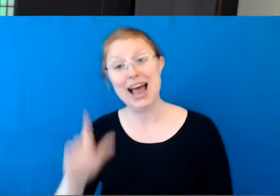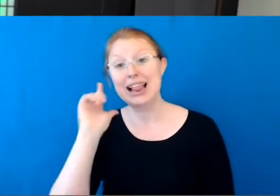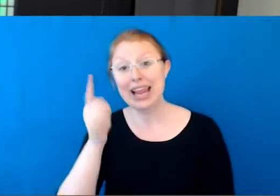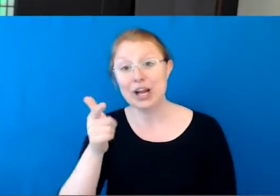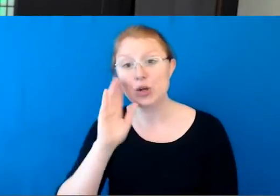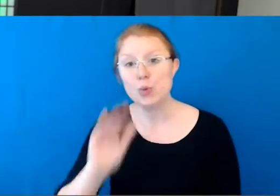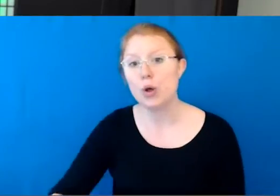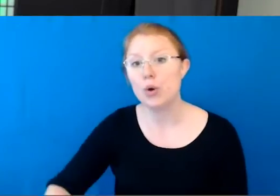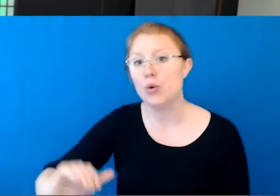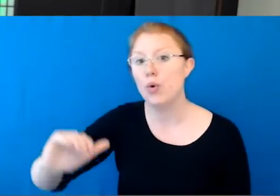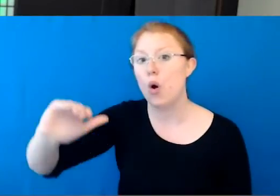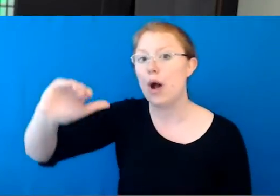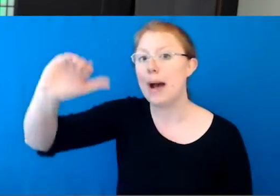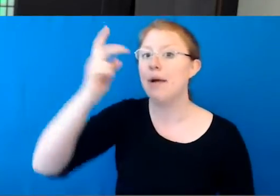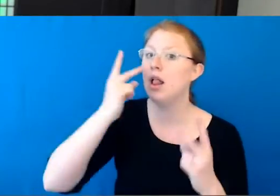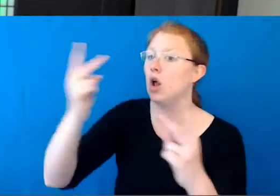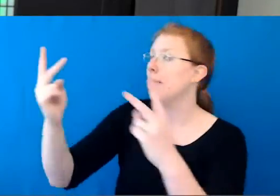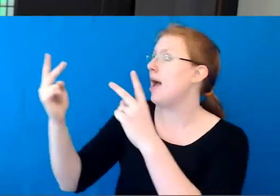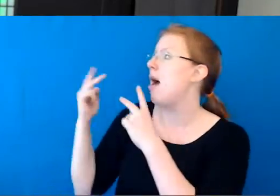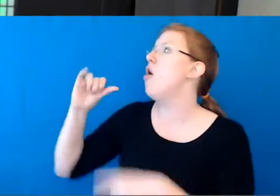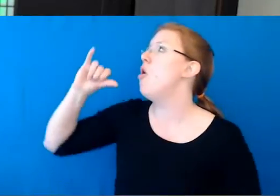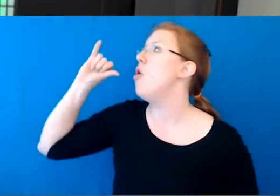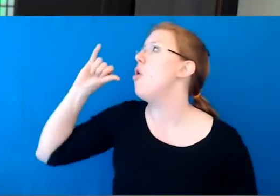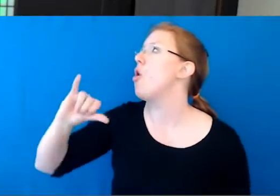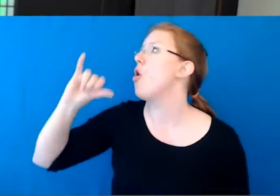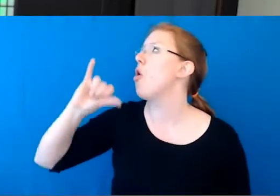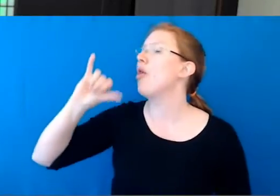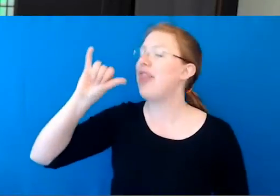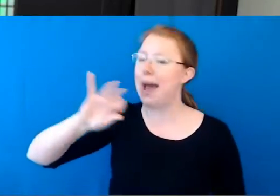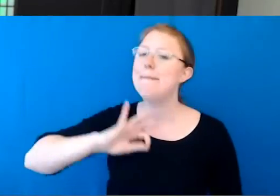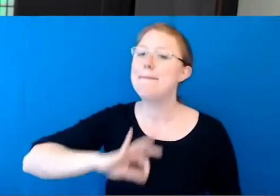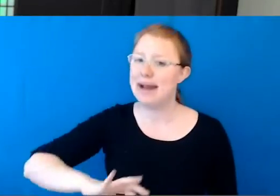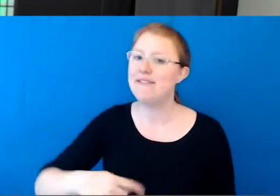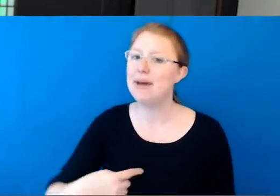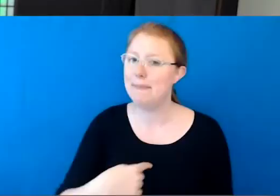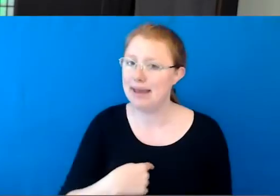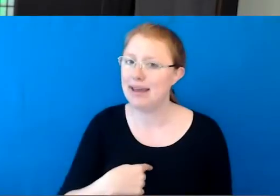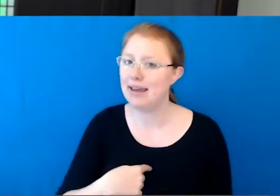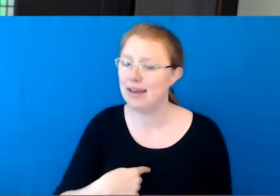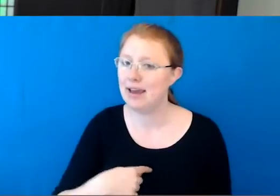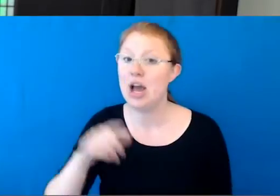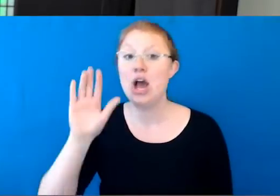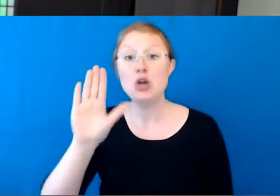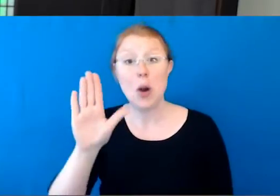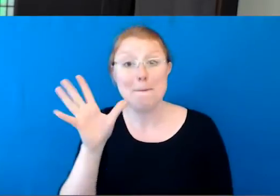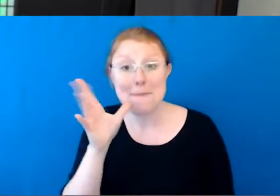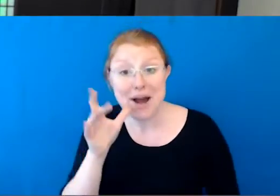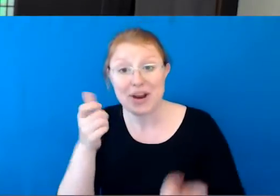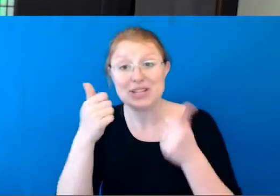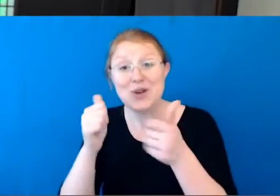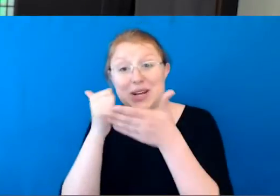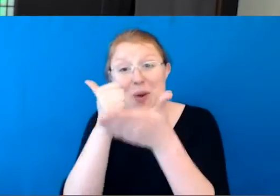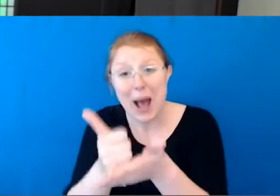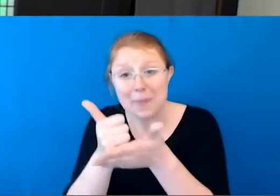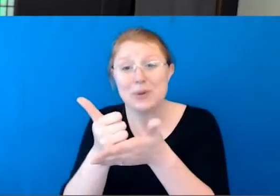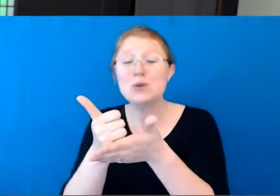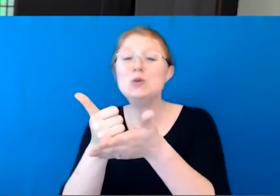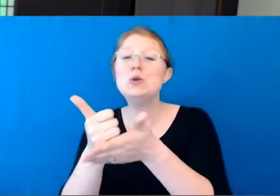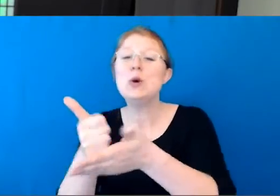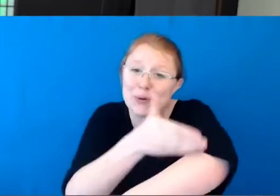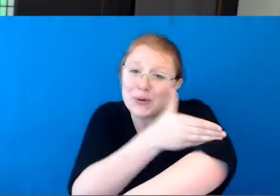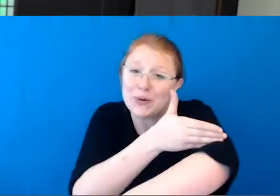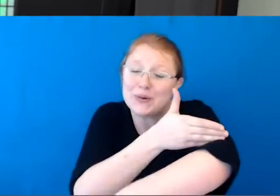was very valuable. She is trying to help you raise up to be a man or a woman of God that is going